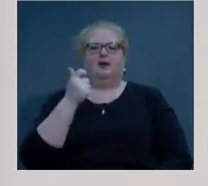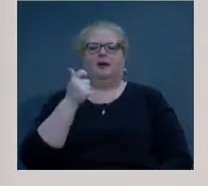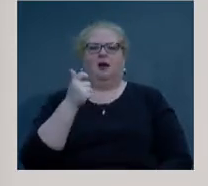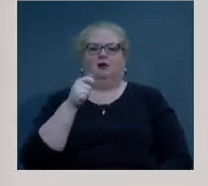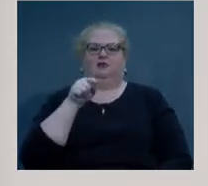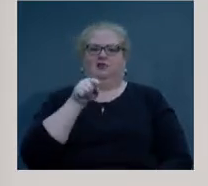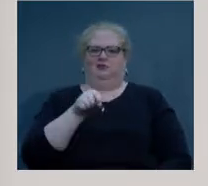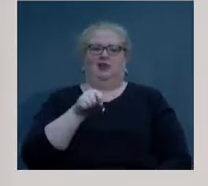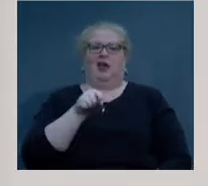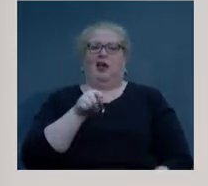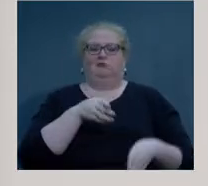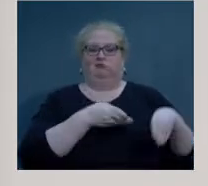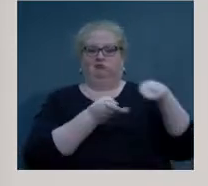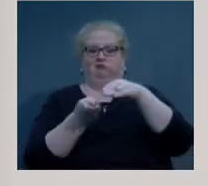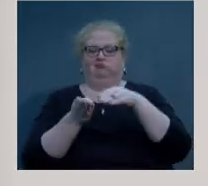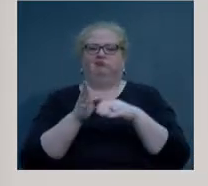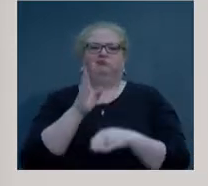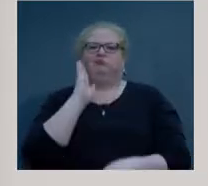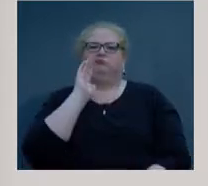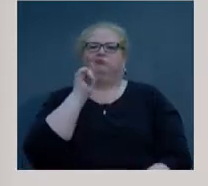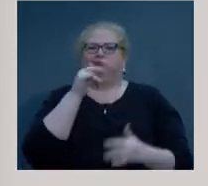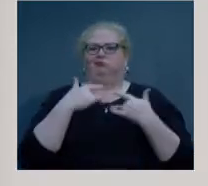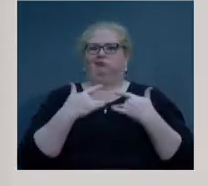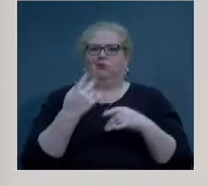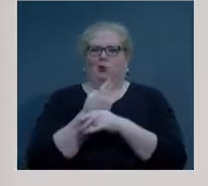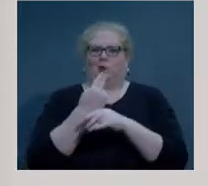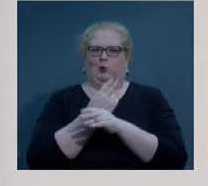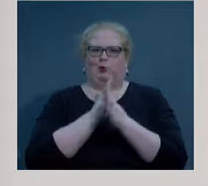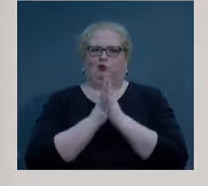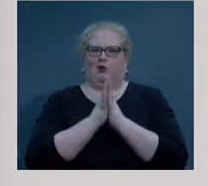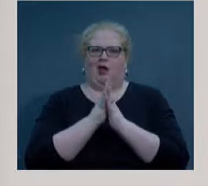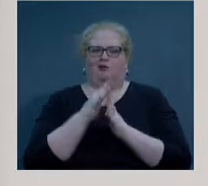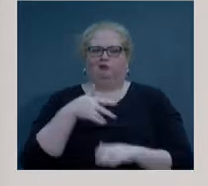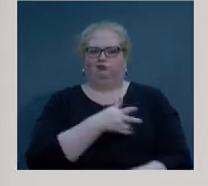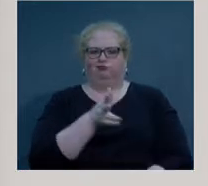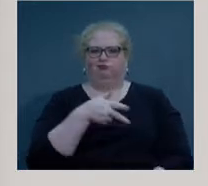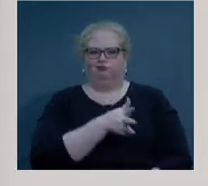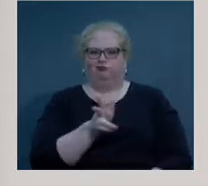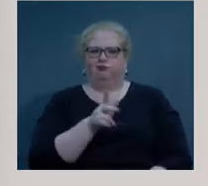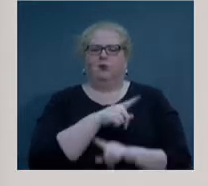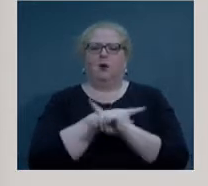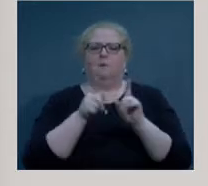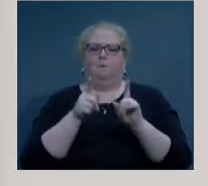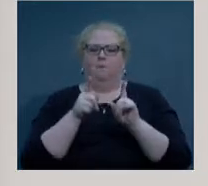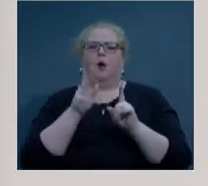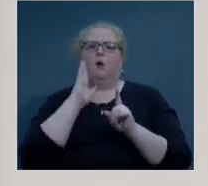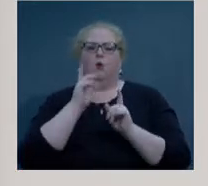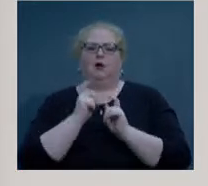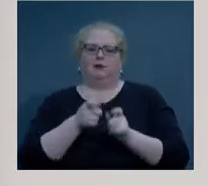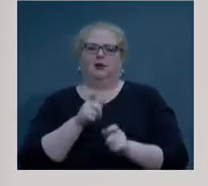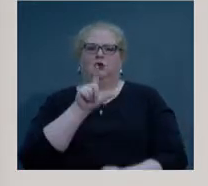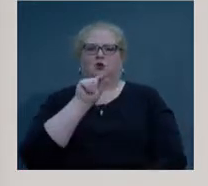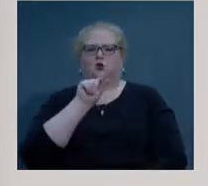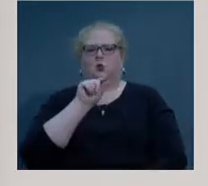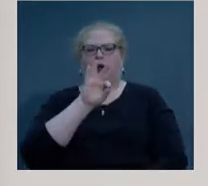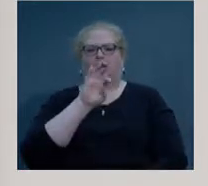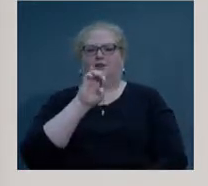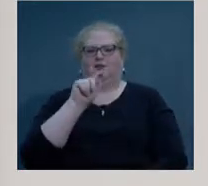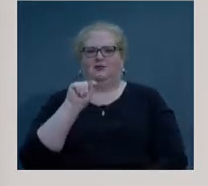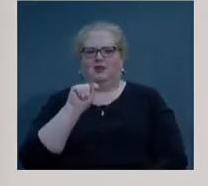be opened for traffic. The applicant is willing, however, to dedicate the 20-foot radial dedication for Pelez